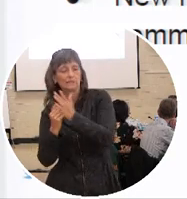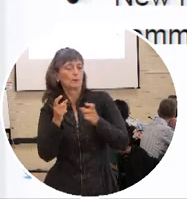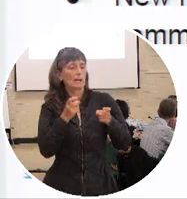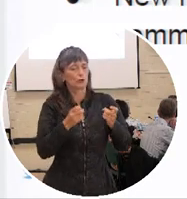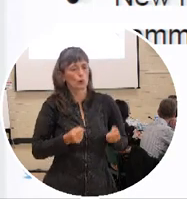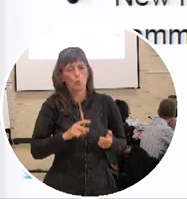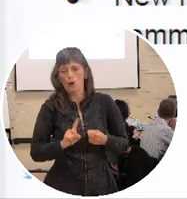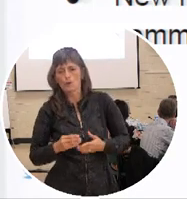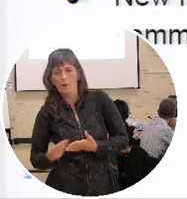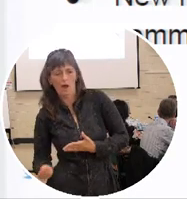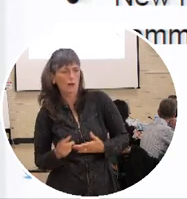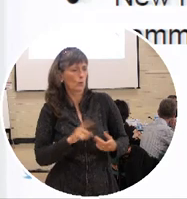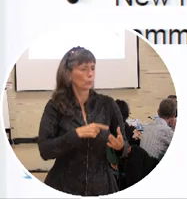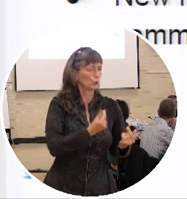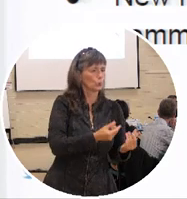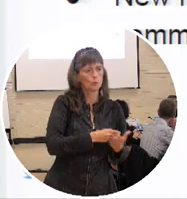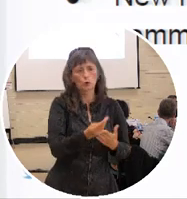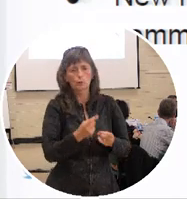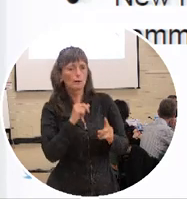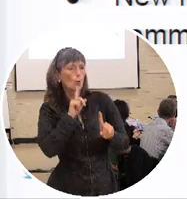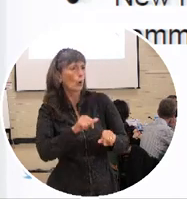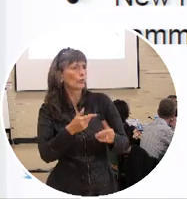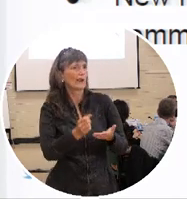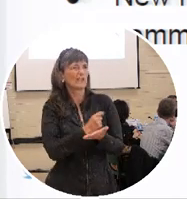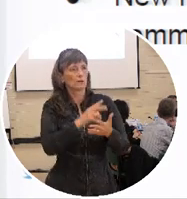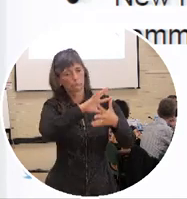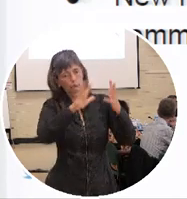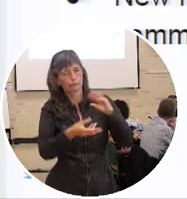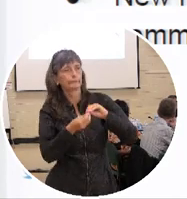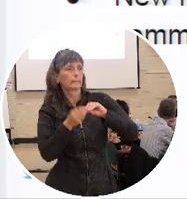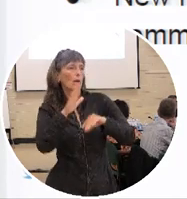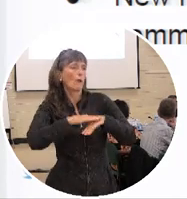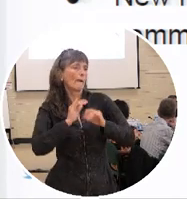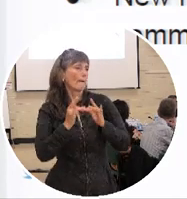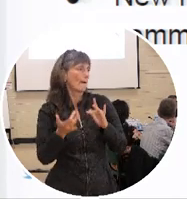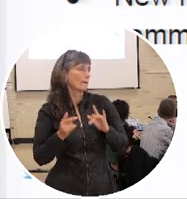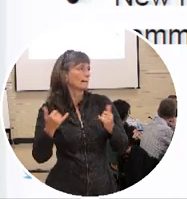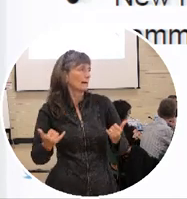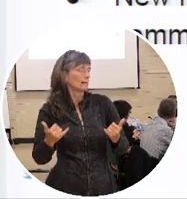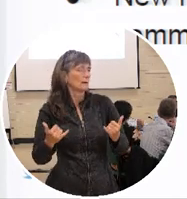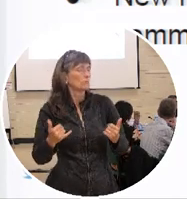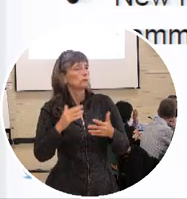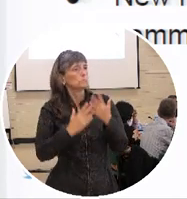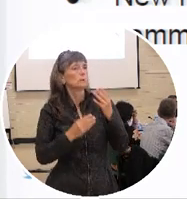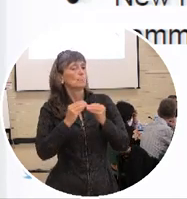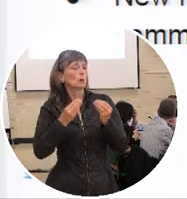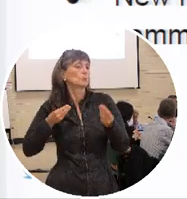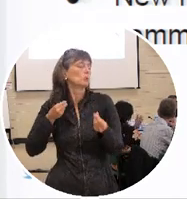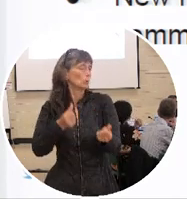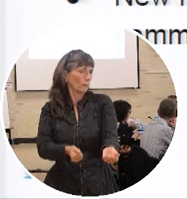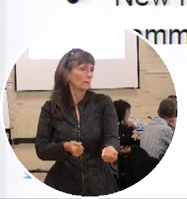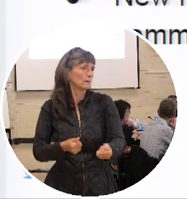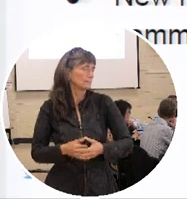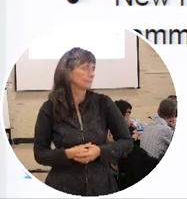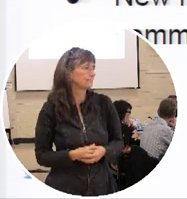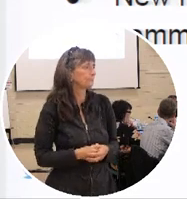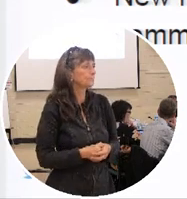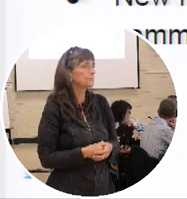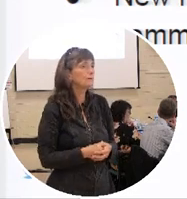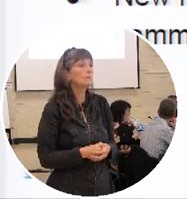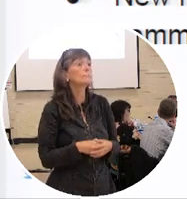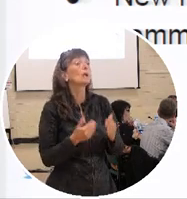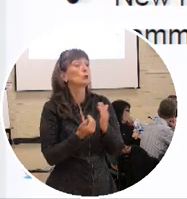A tender was completed and a purchase order issued for the installation of this asset management system district-wide. Training has